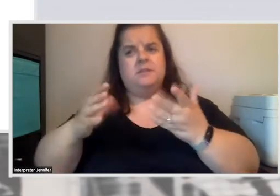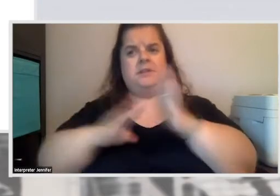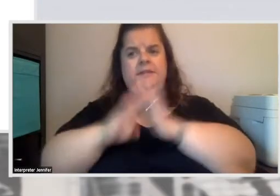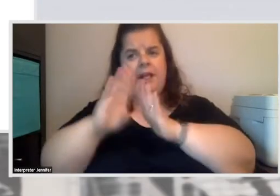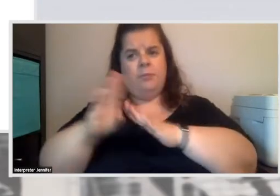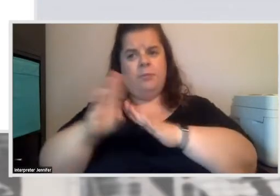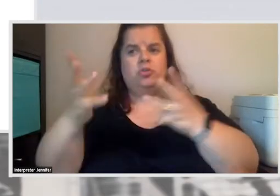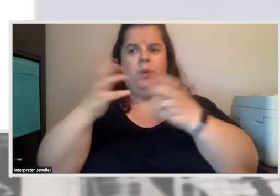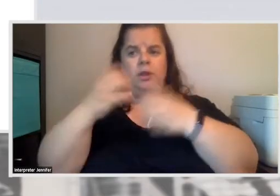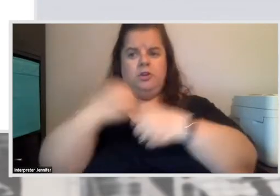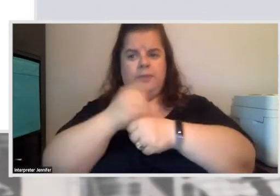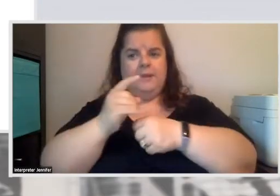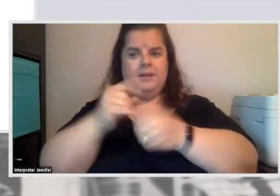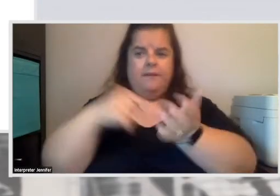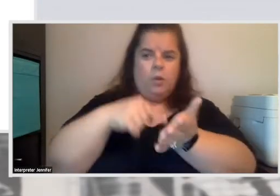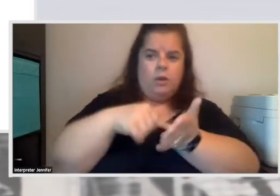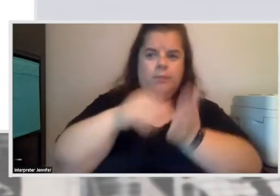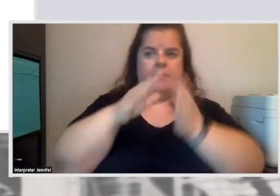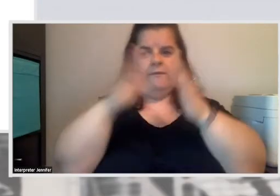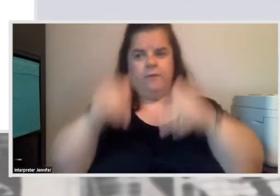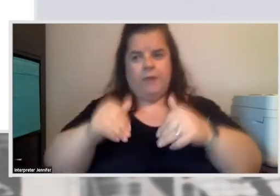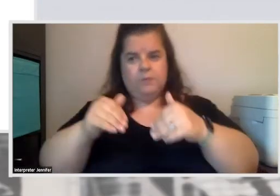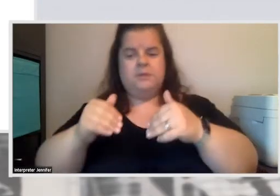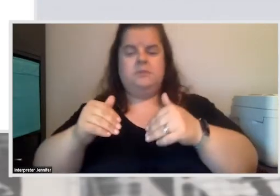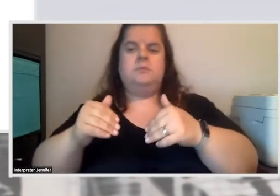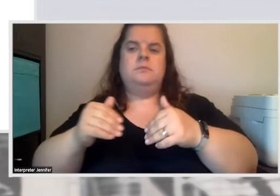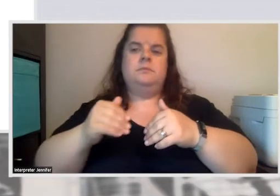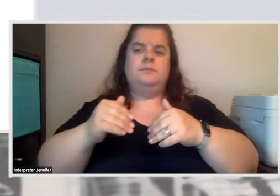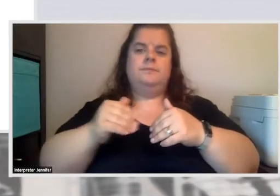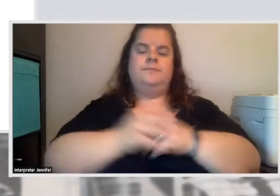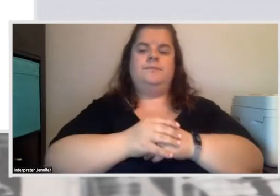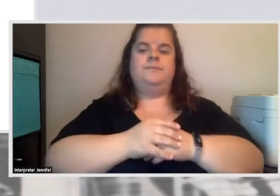creating affordable for sale housing. And these